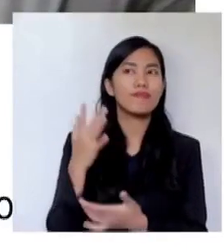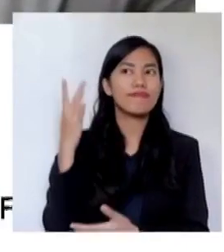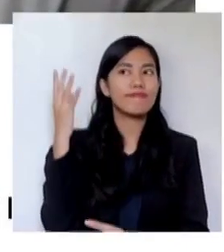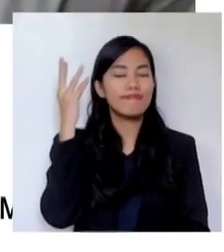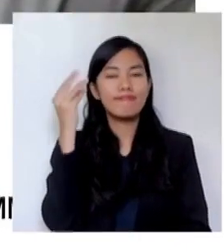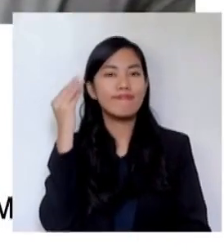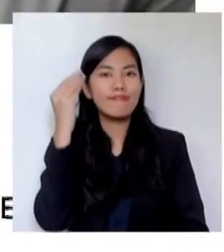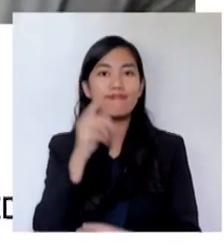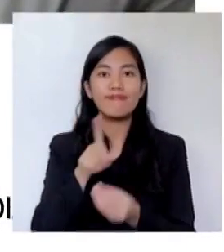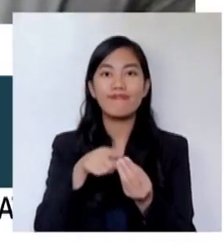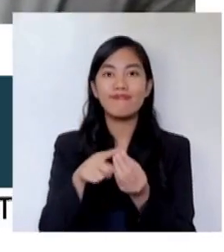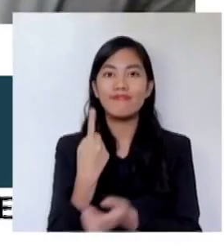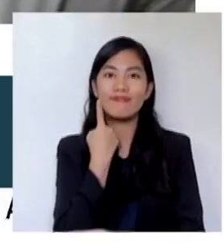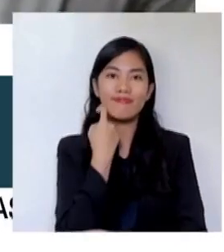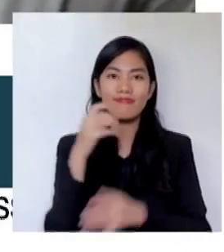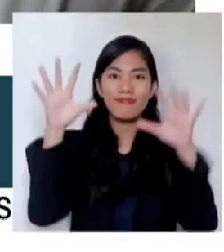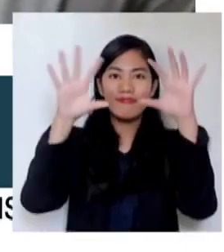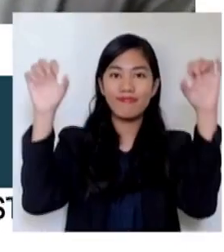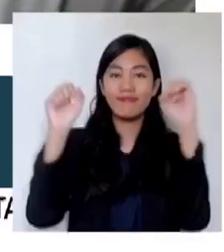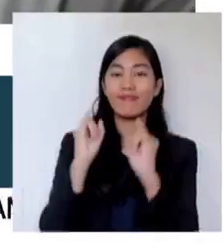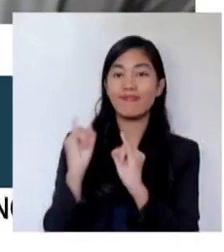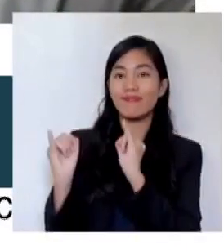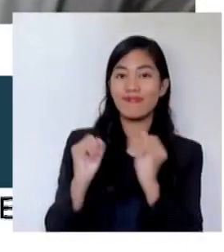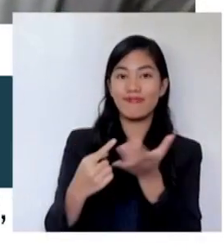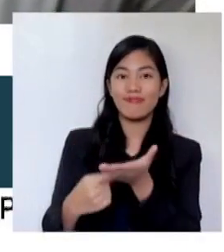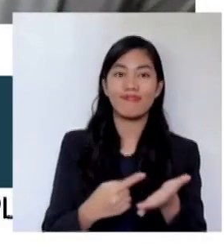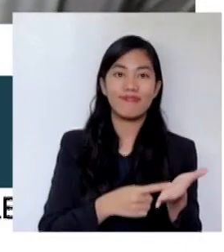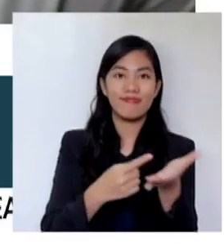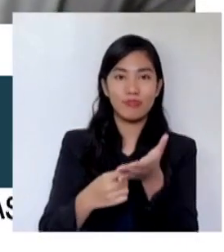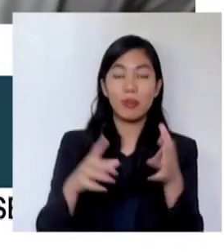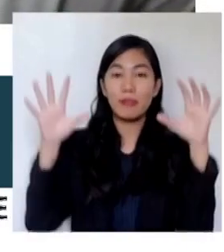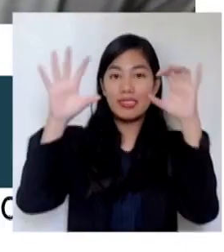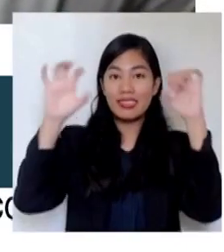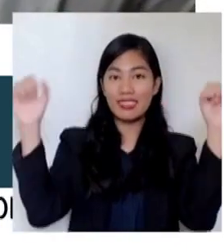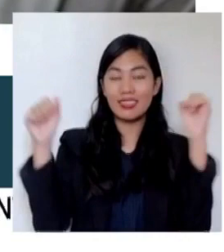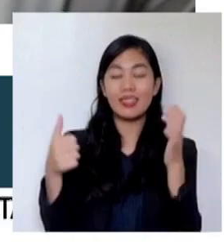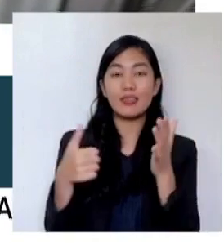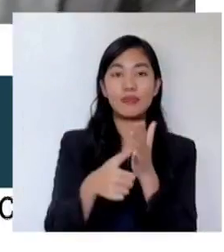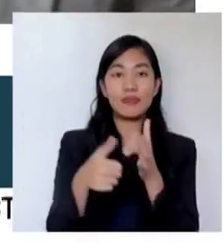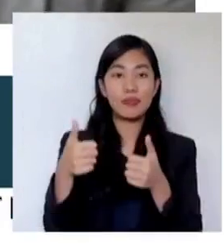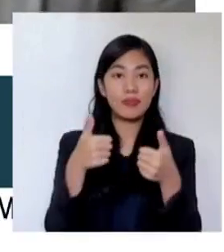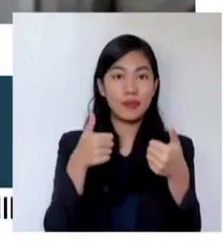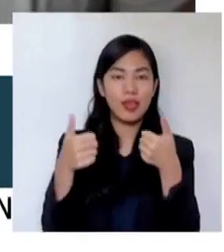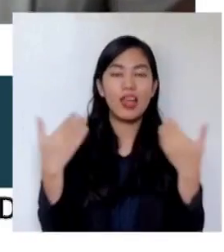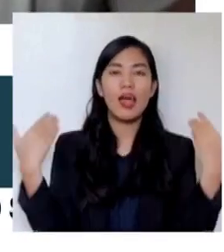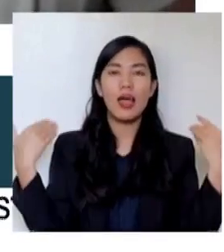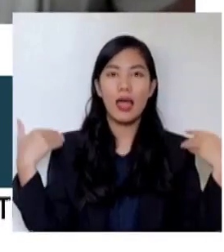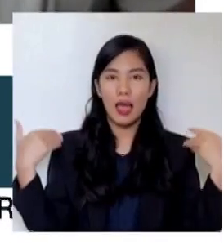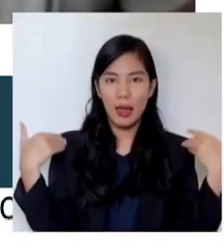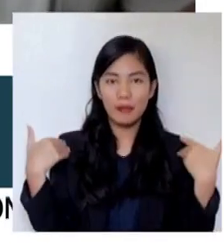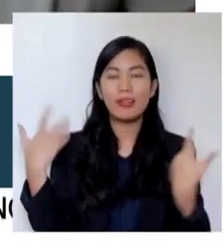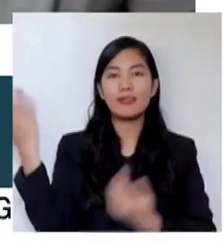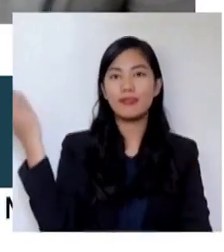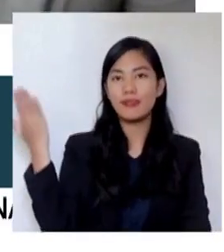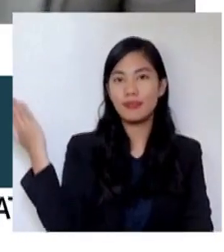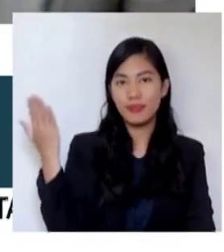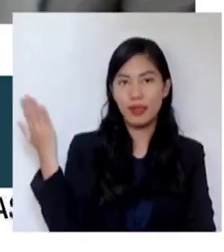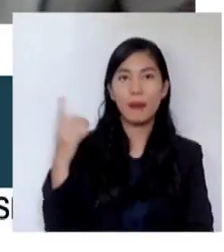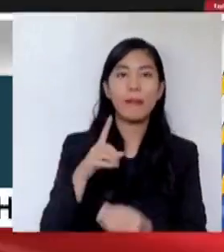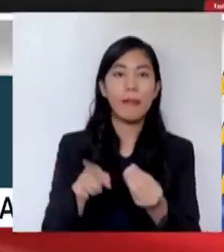Here's the thing, gentlemen. The presidential candidates also laid down their plans for the education sector, and here's what they had to say.